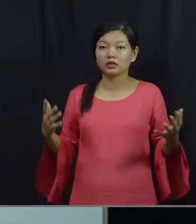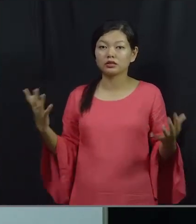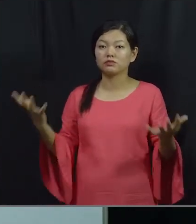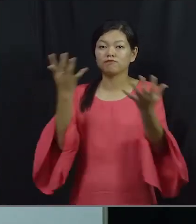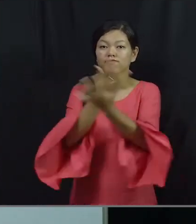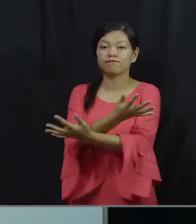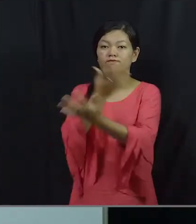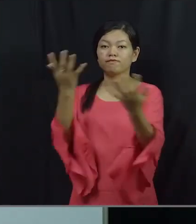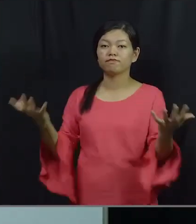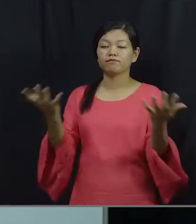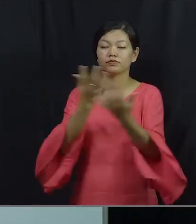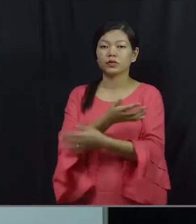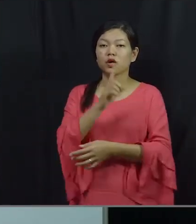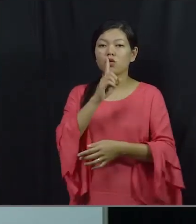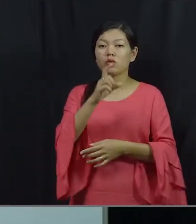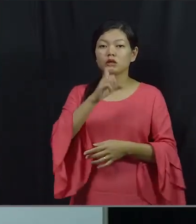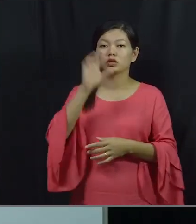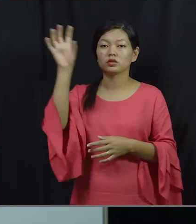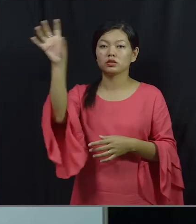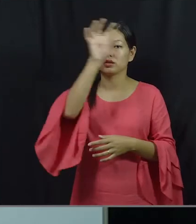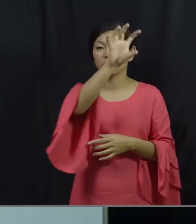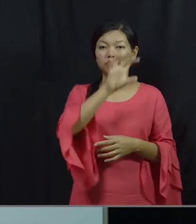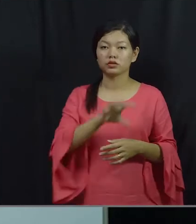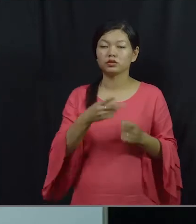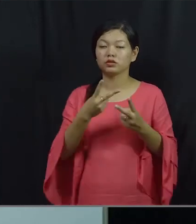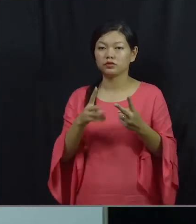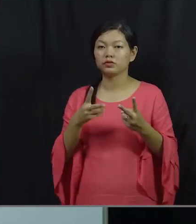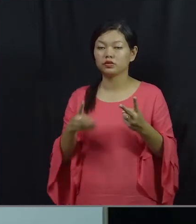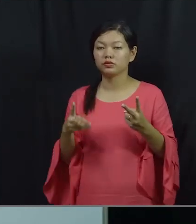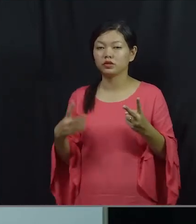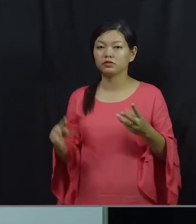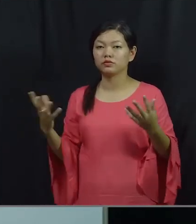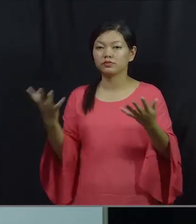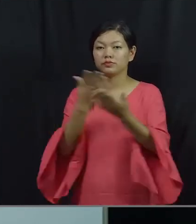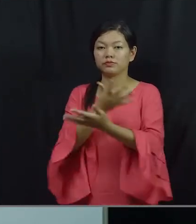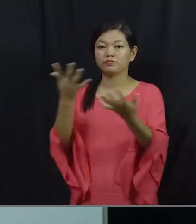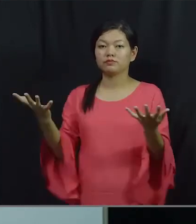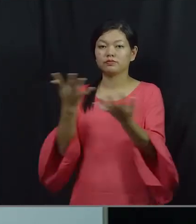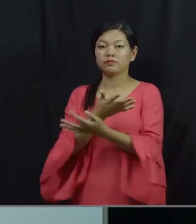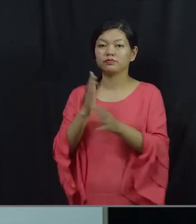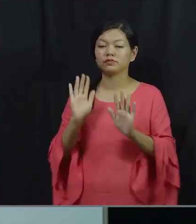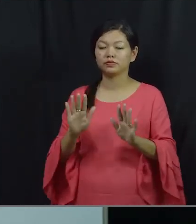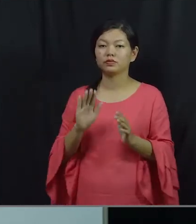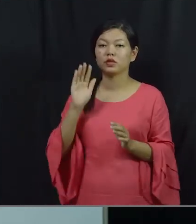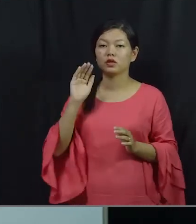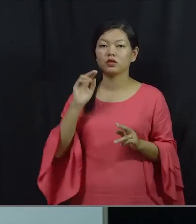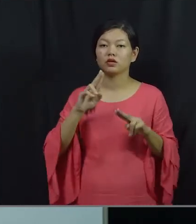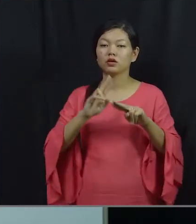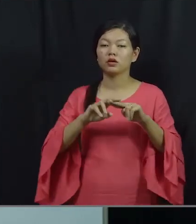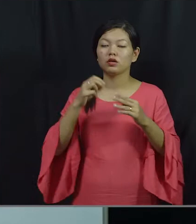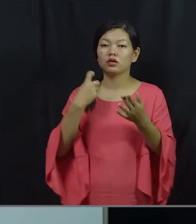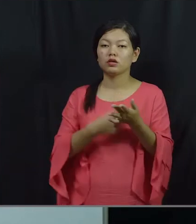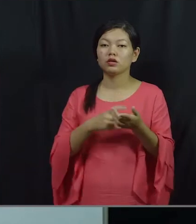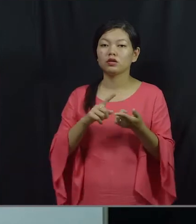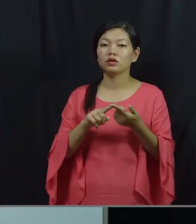sufficient amount of that resources may import that goods from the other country, okay. So this foreign trade can be again classified into